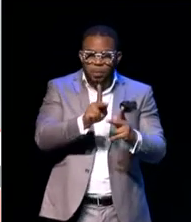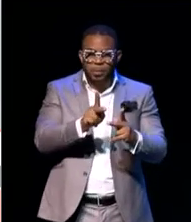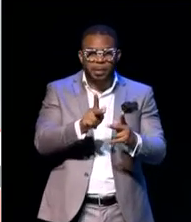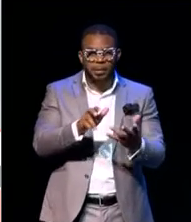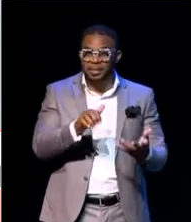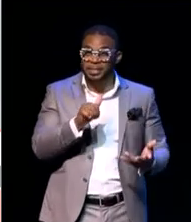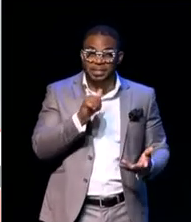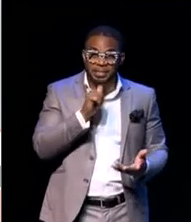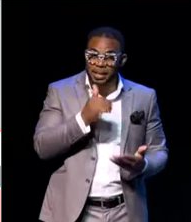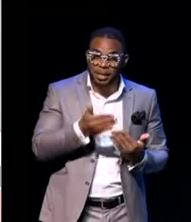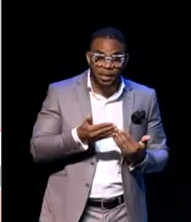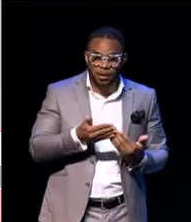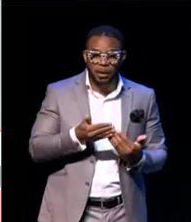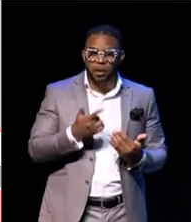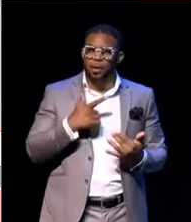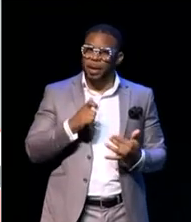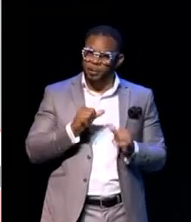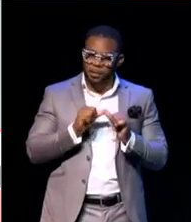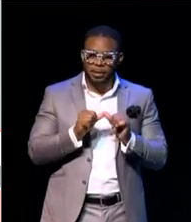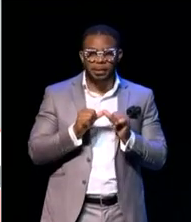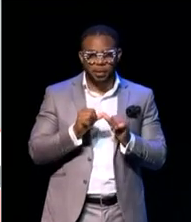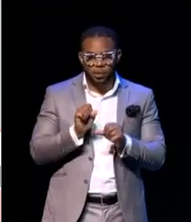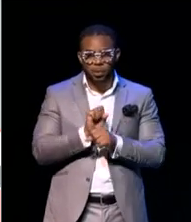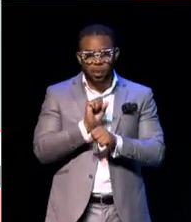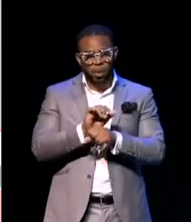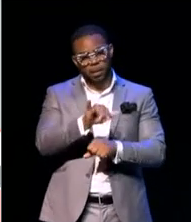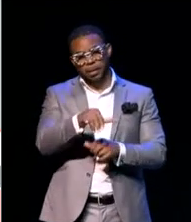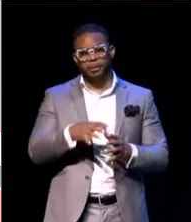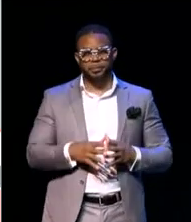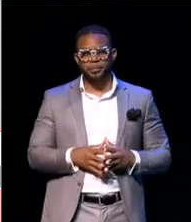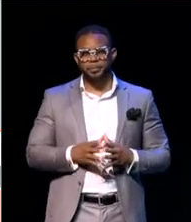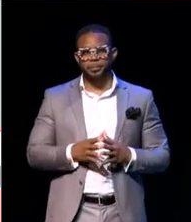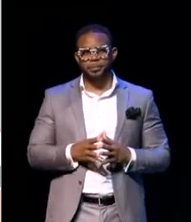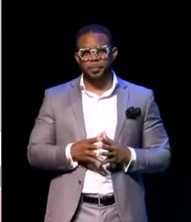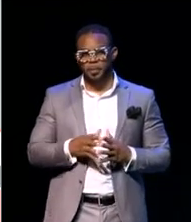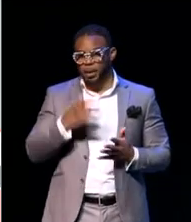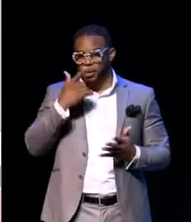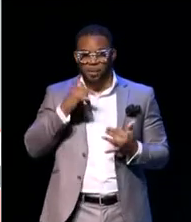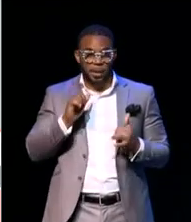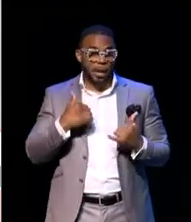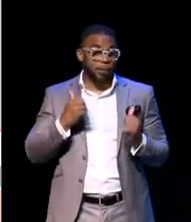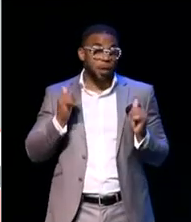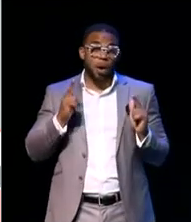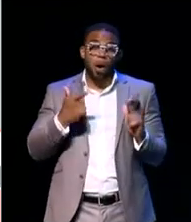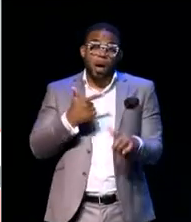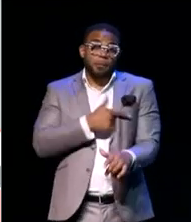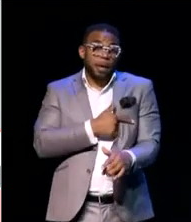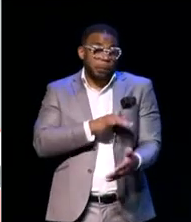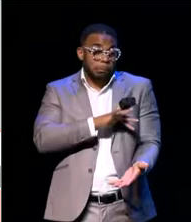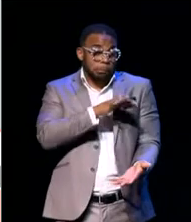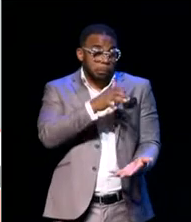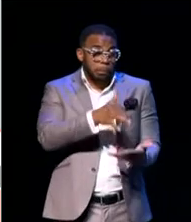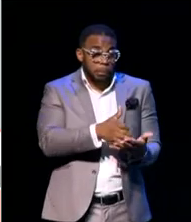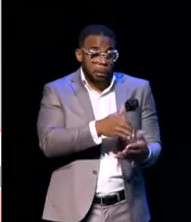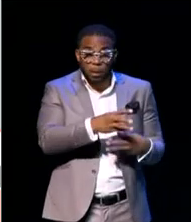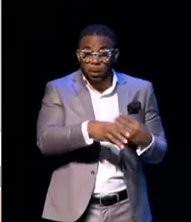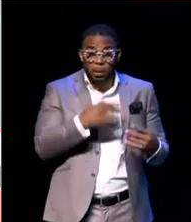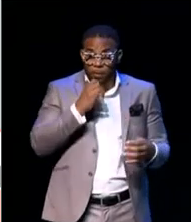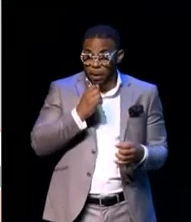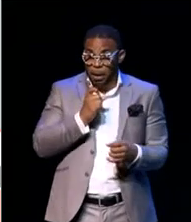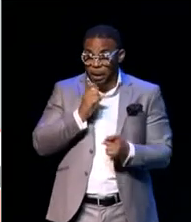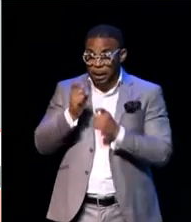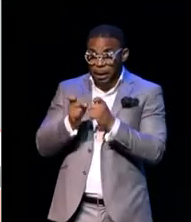it's not, we got to keep working on that because we can have all the vaccine in the world, and if we're not getting